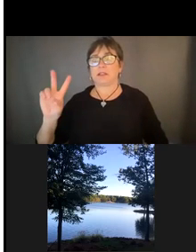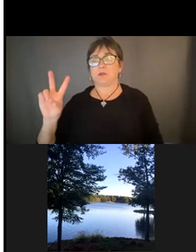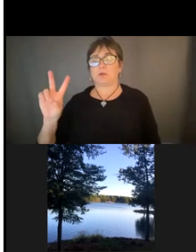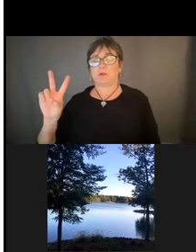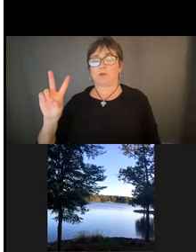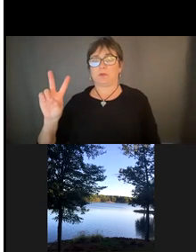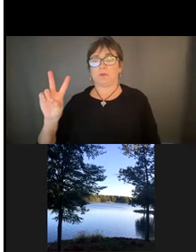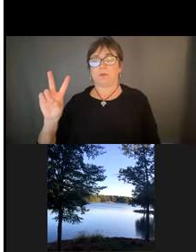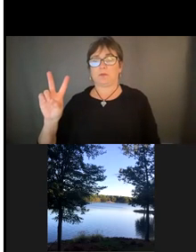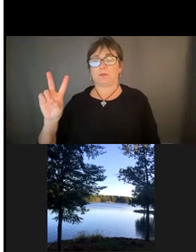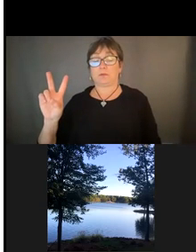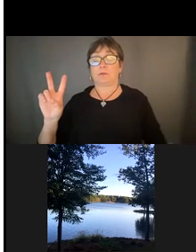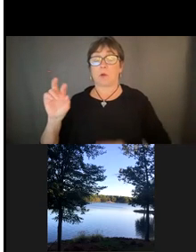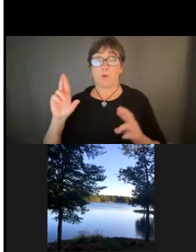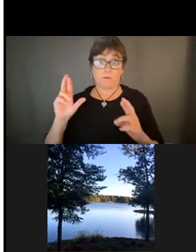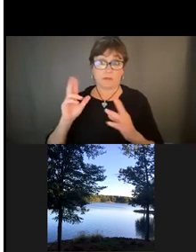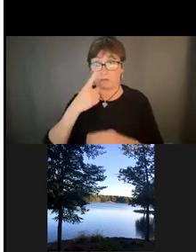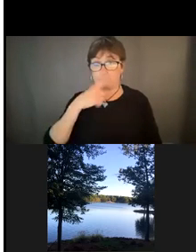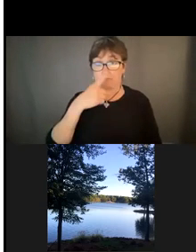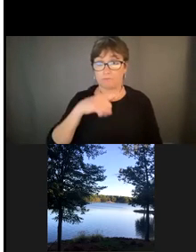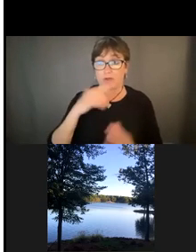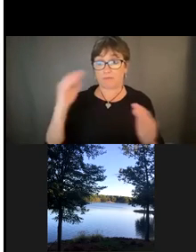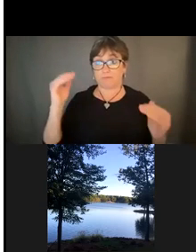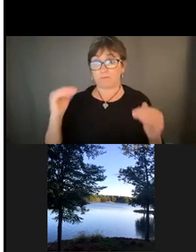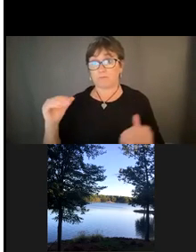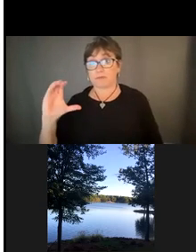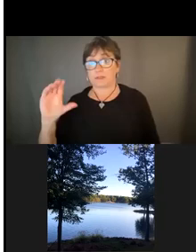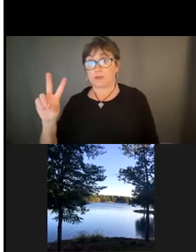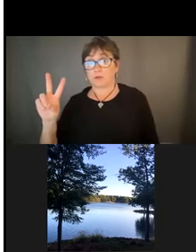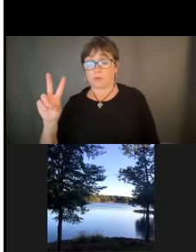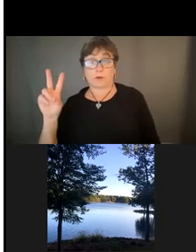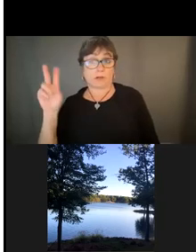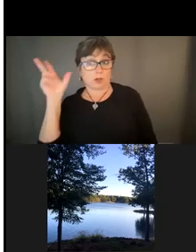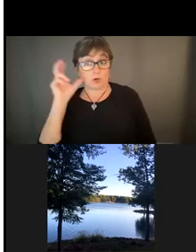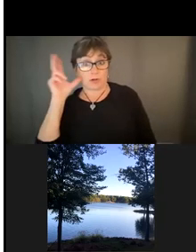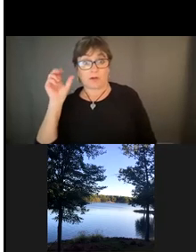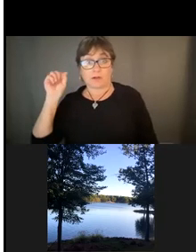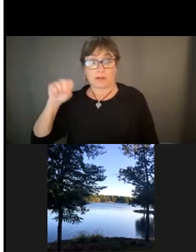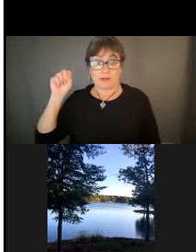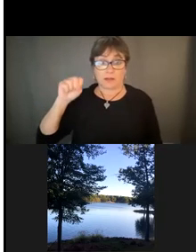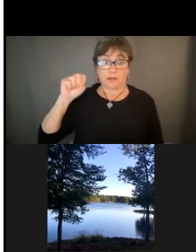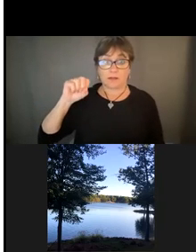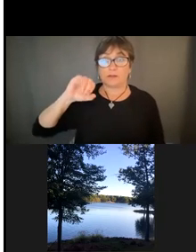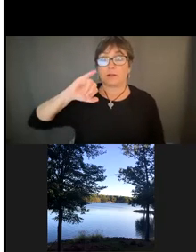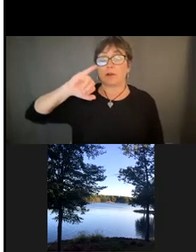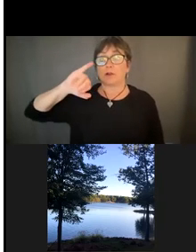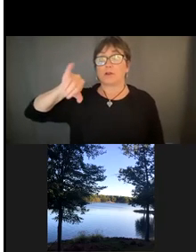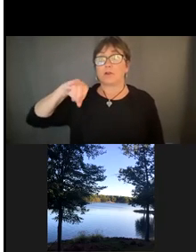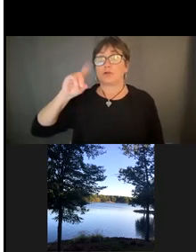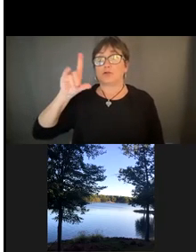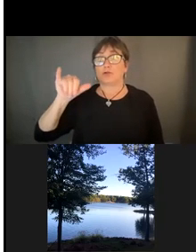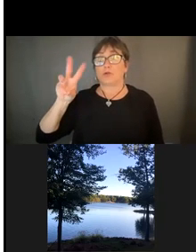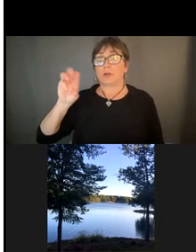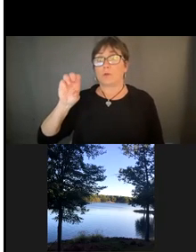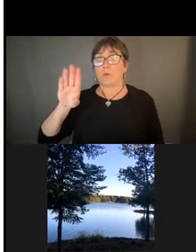Hopefully that is okay. Hi, can you hear me? Yes. Okay. Jody Webb was unable to be here. She's our